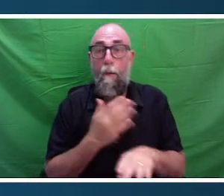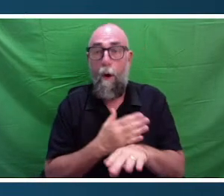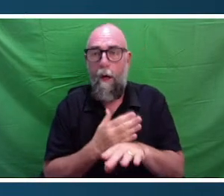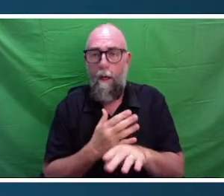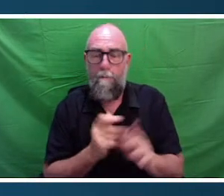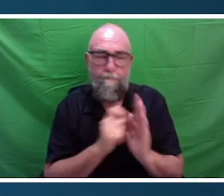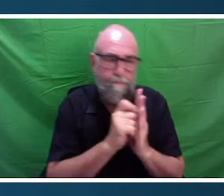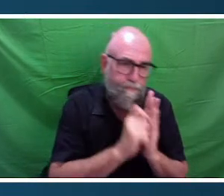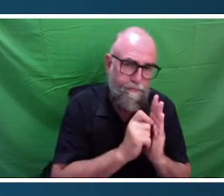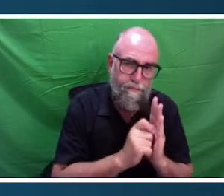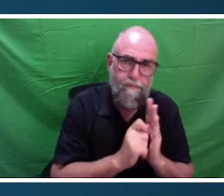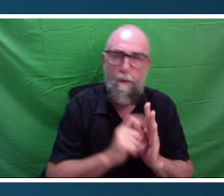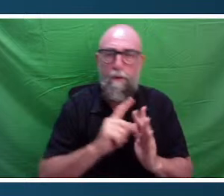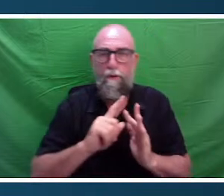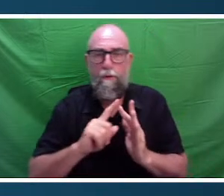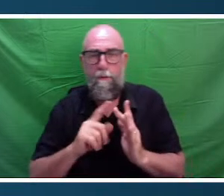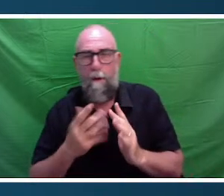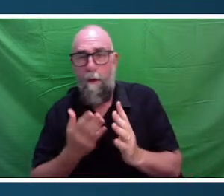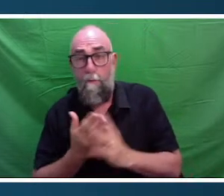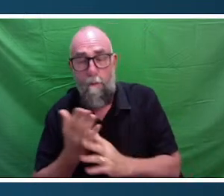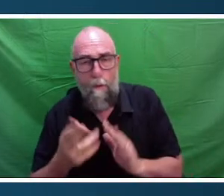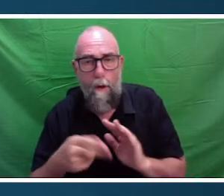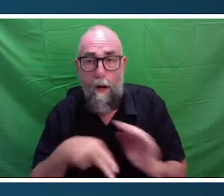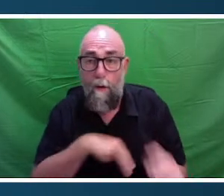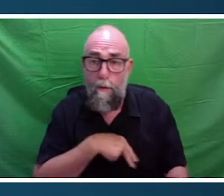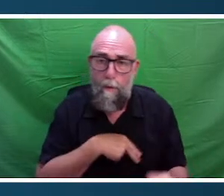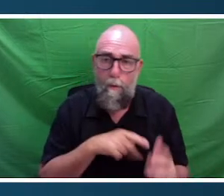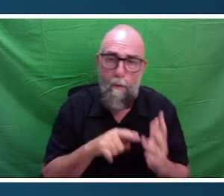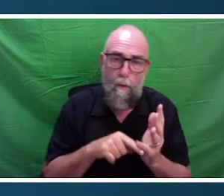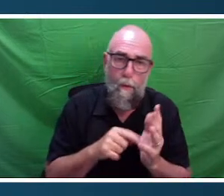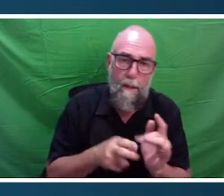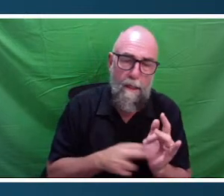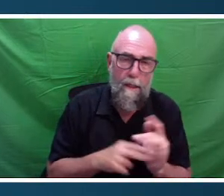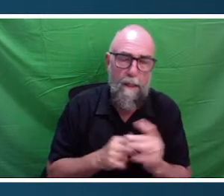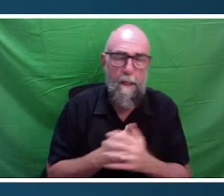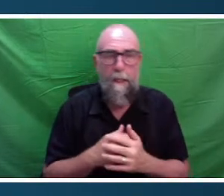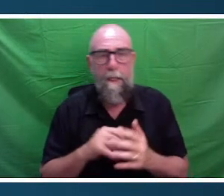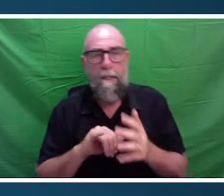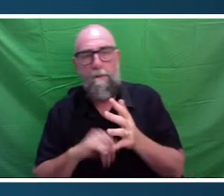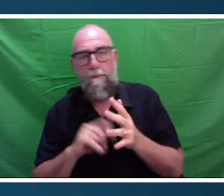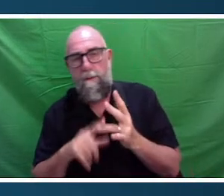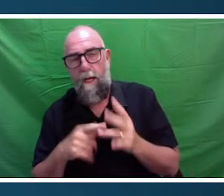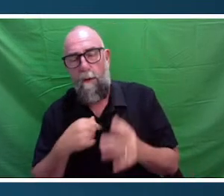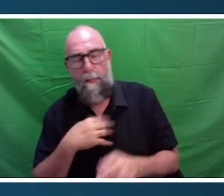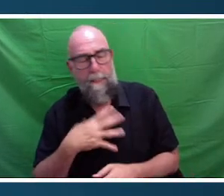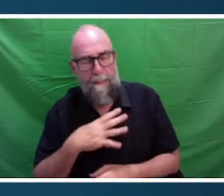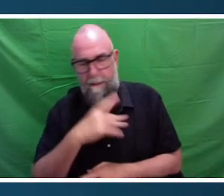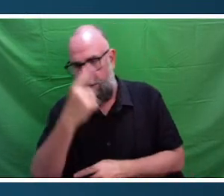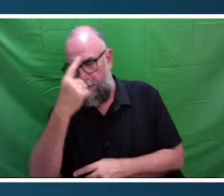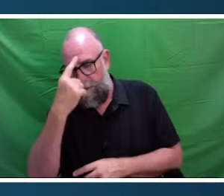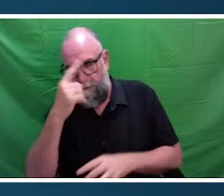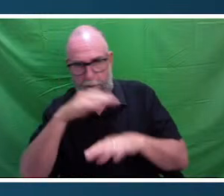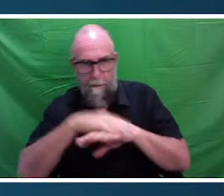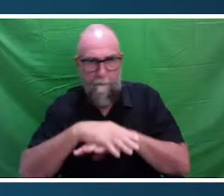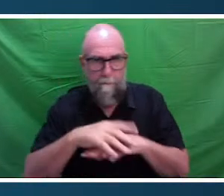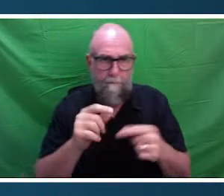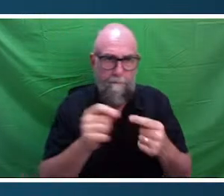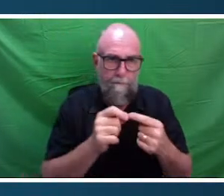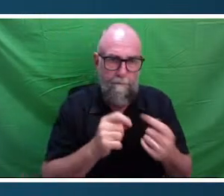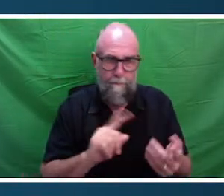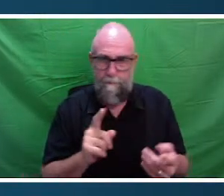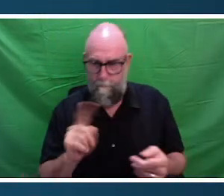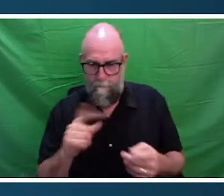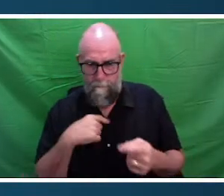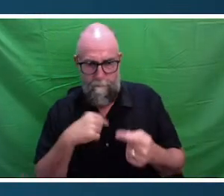or through unions or things like that. Whereas we've come in this kind of with a clean slate, no priors. We wanted to kind of just collect the data and then see what comes back to